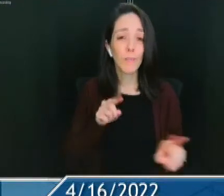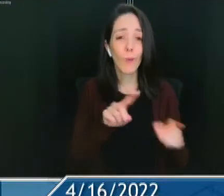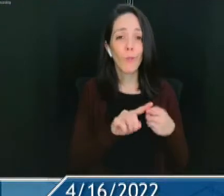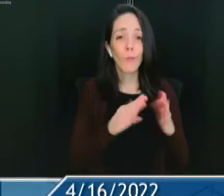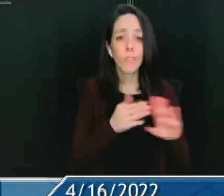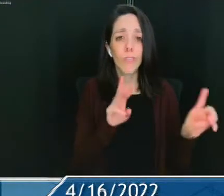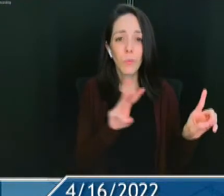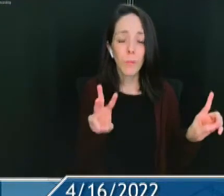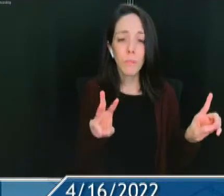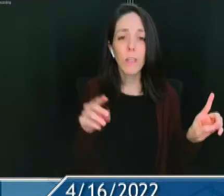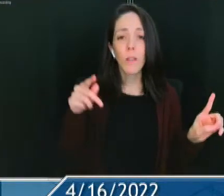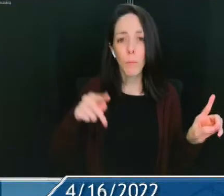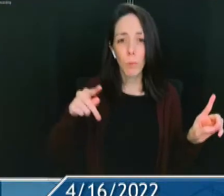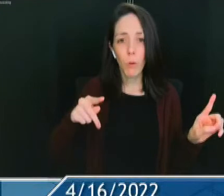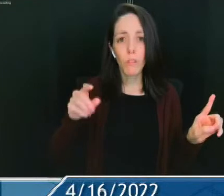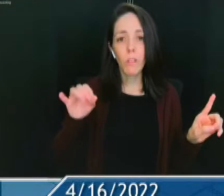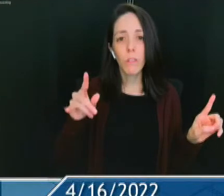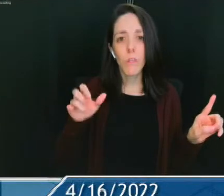again, that's